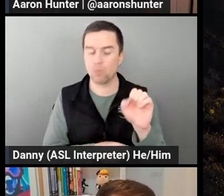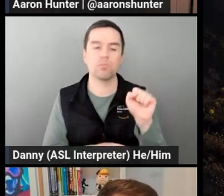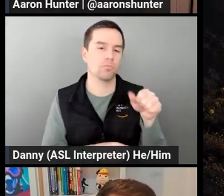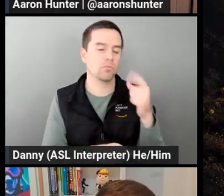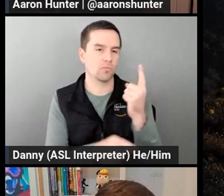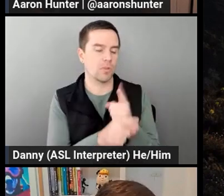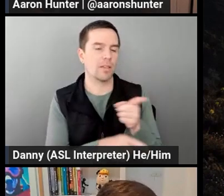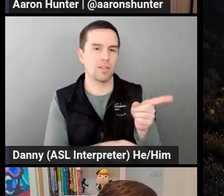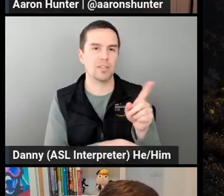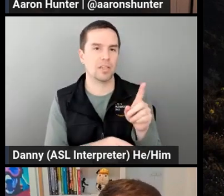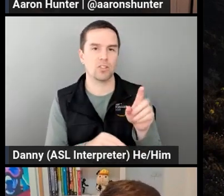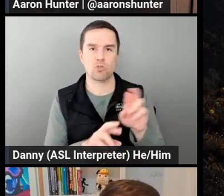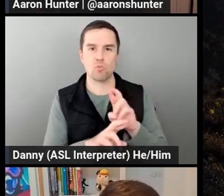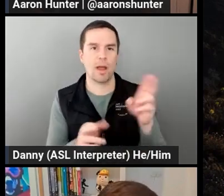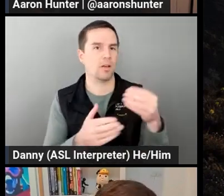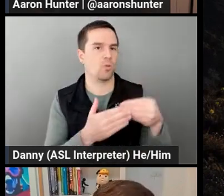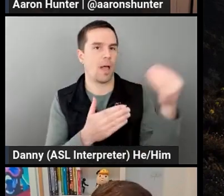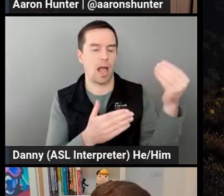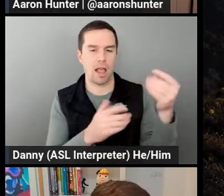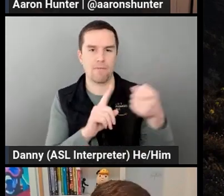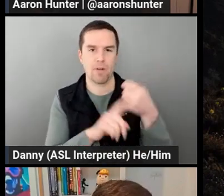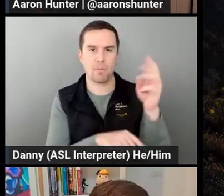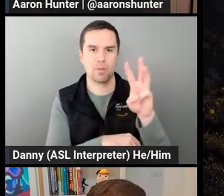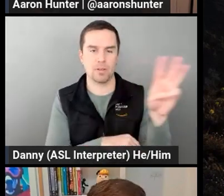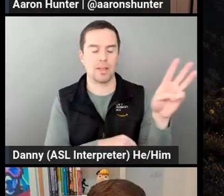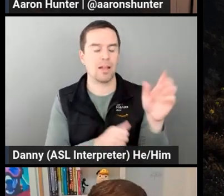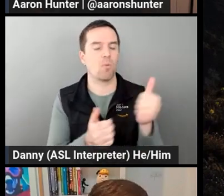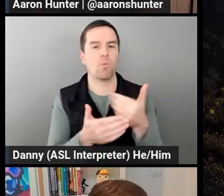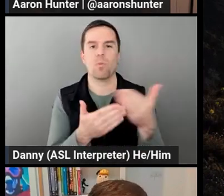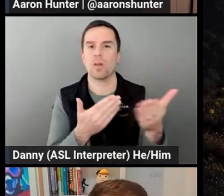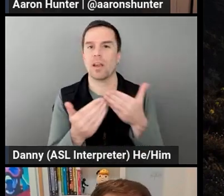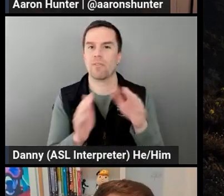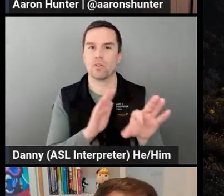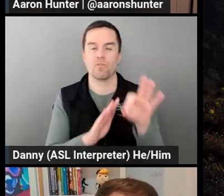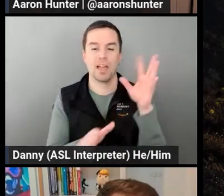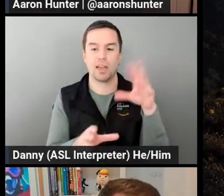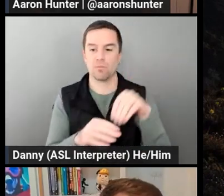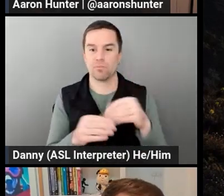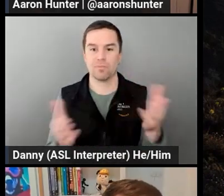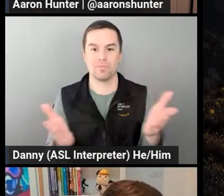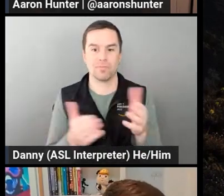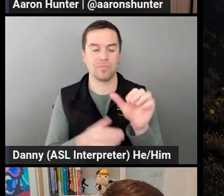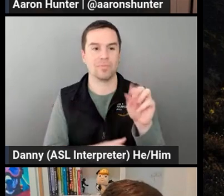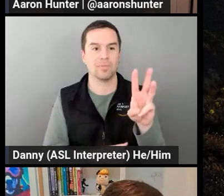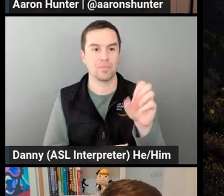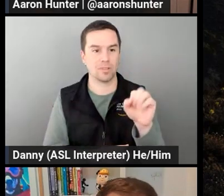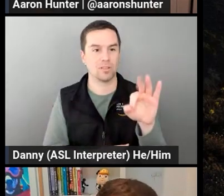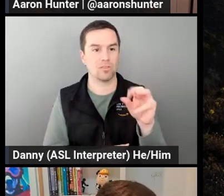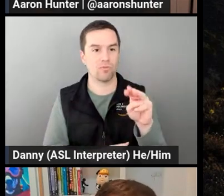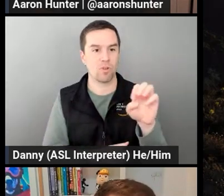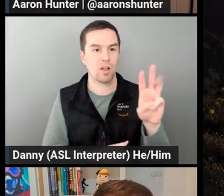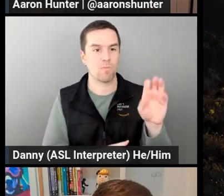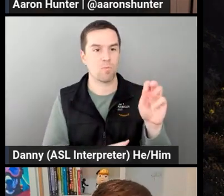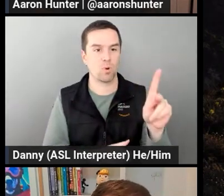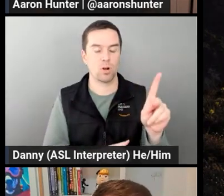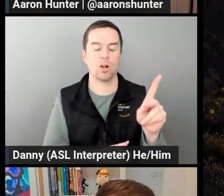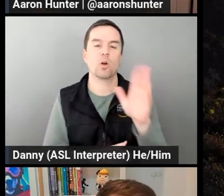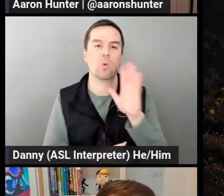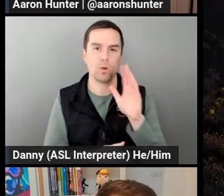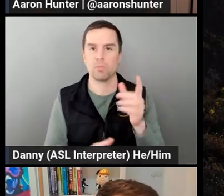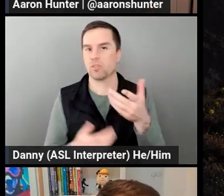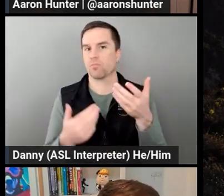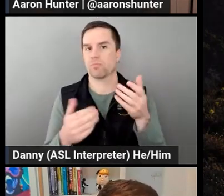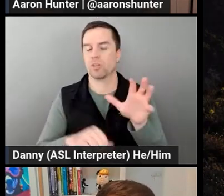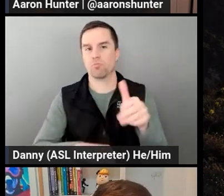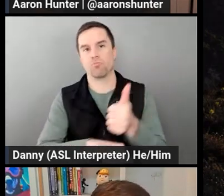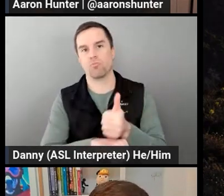site. Anything you find here that's in the AWS SAM or CloudFormation framework will just work. And there's a lot of learning material here too to get you started on EDA if